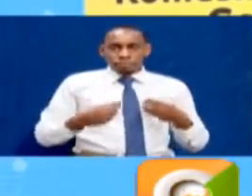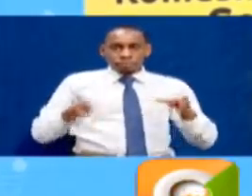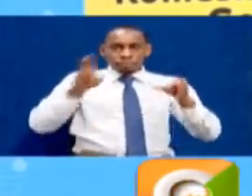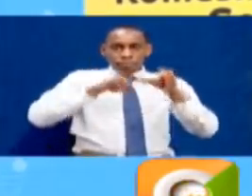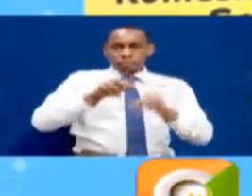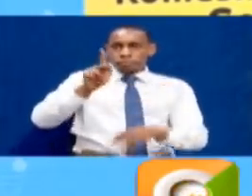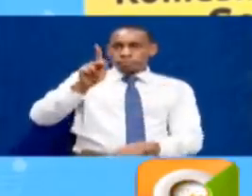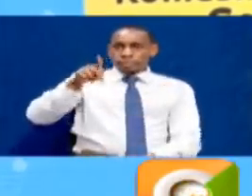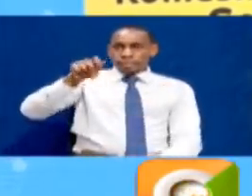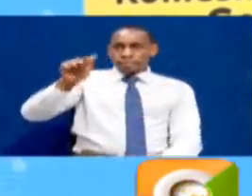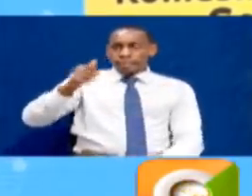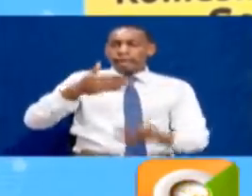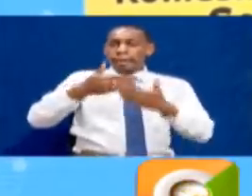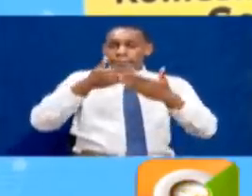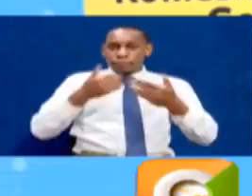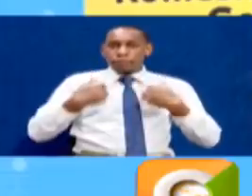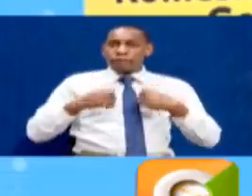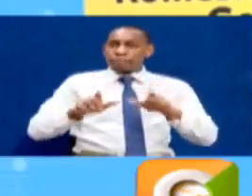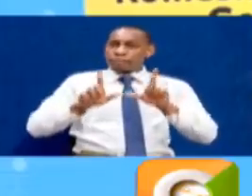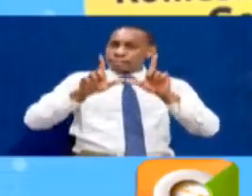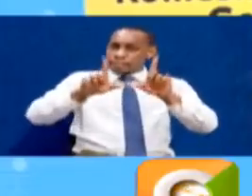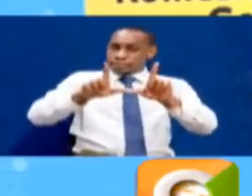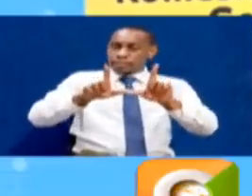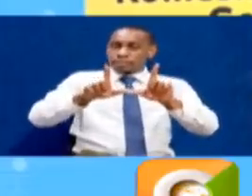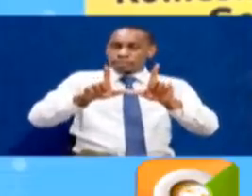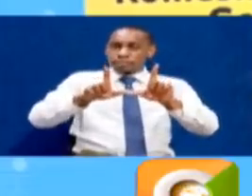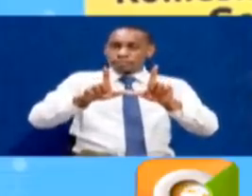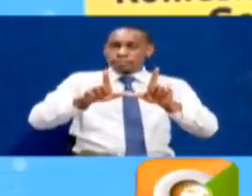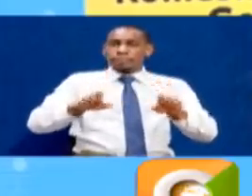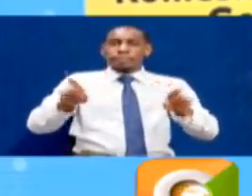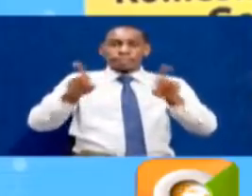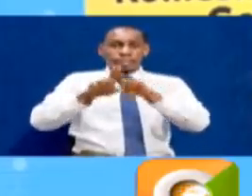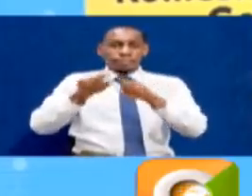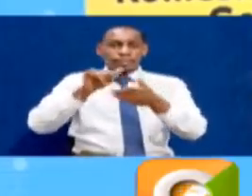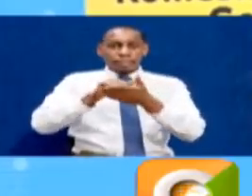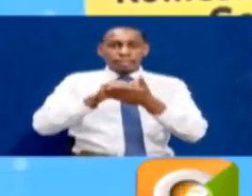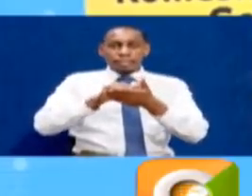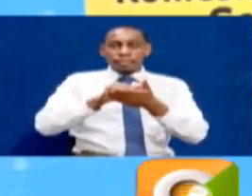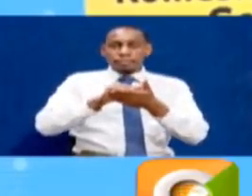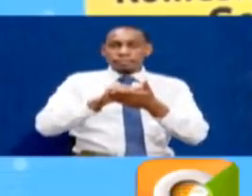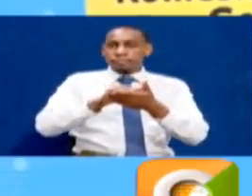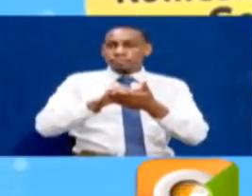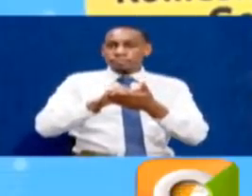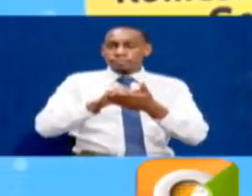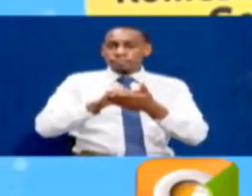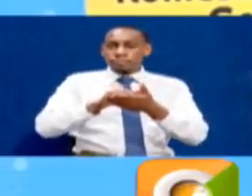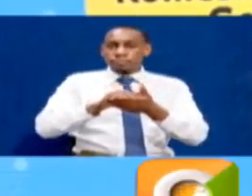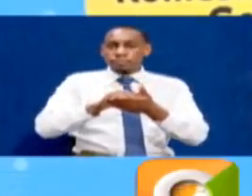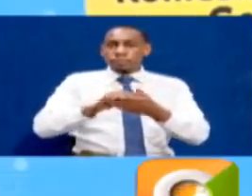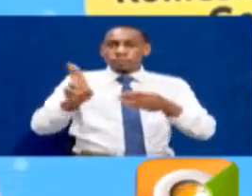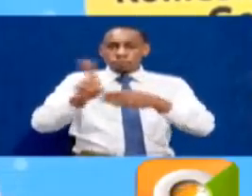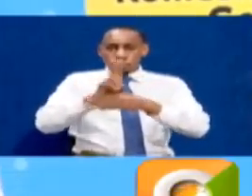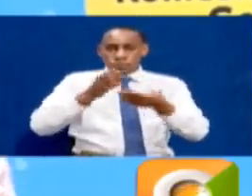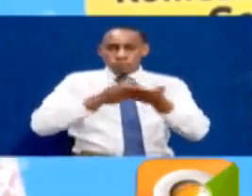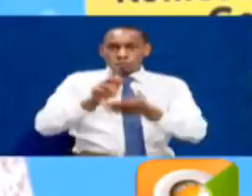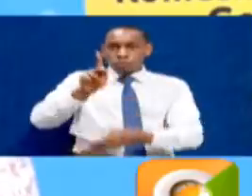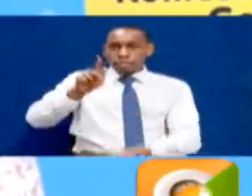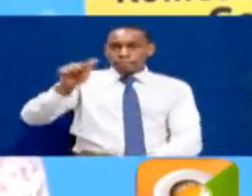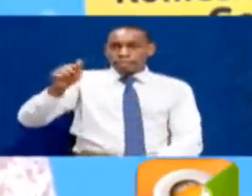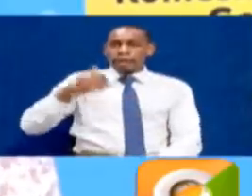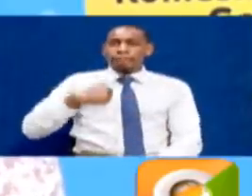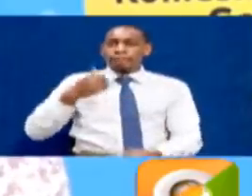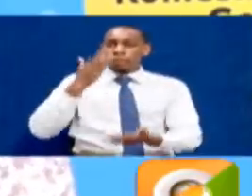KPA before they have a certificate. And this is going to be applied by KPA, and we